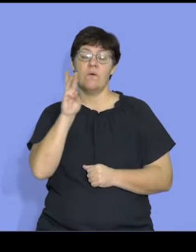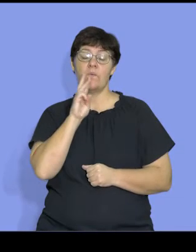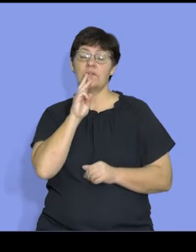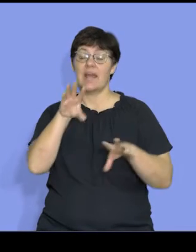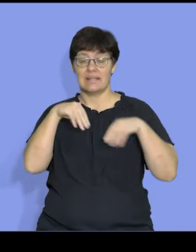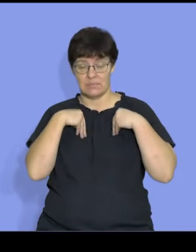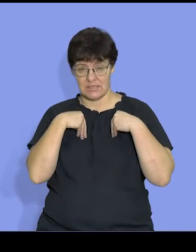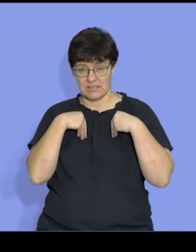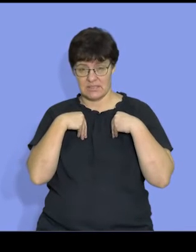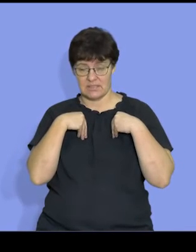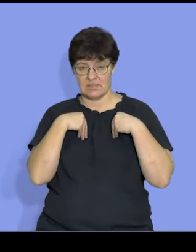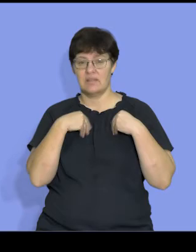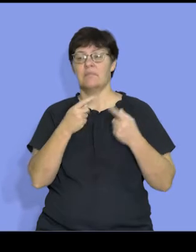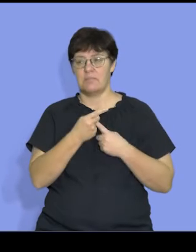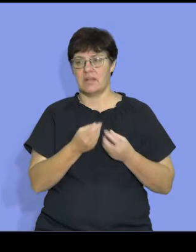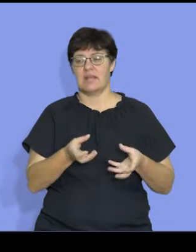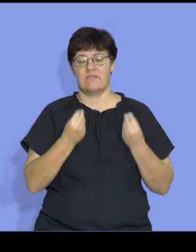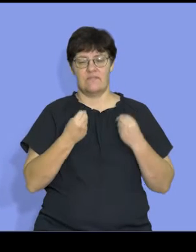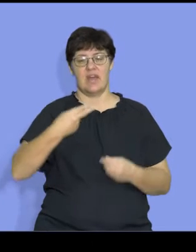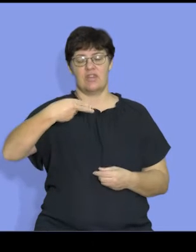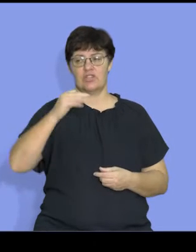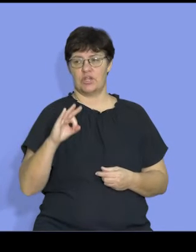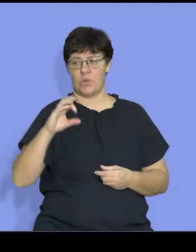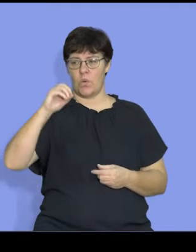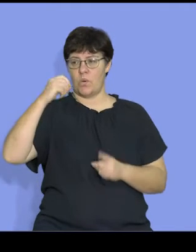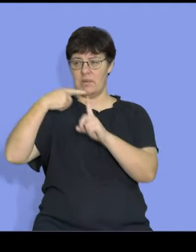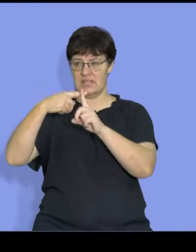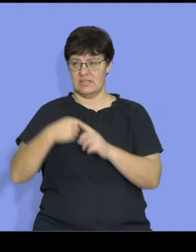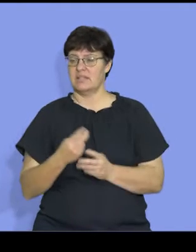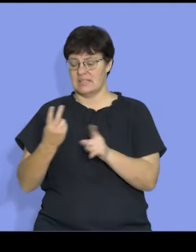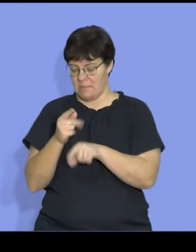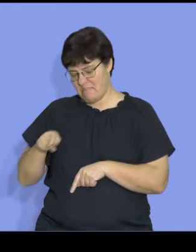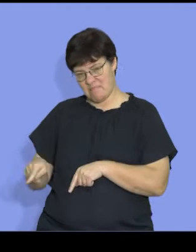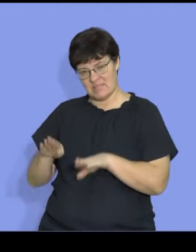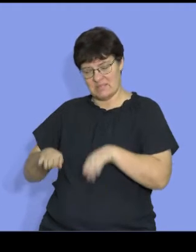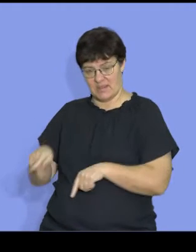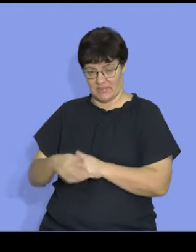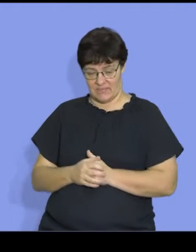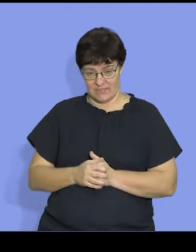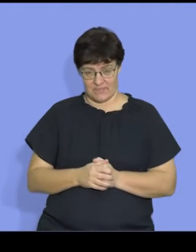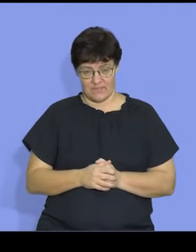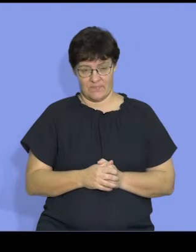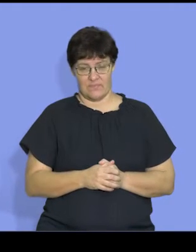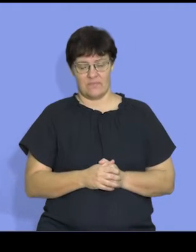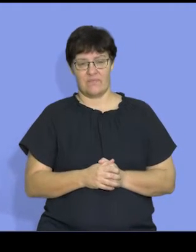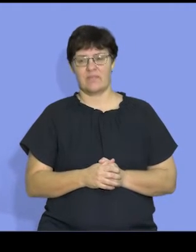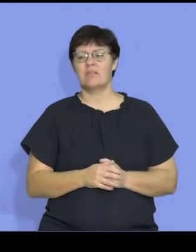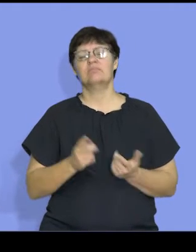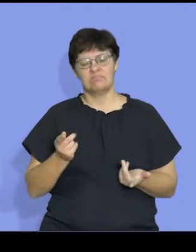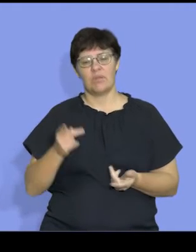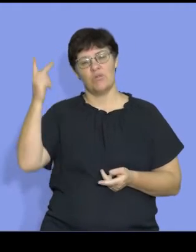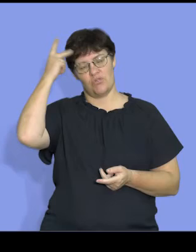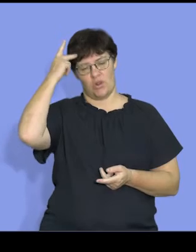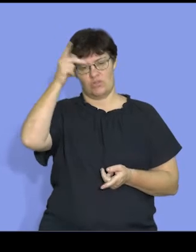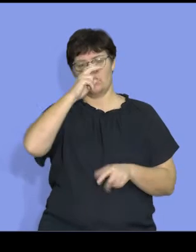accepts, it gives us a hydronium ion. Okay, so similarly in the second reaction. So that's the kind of knowledge